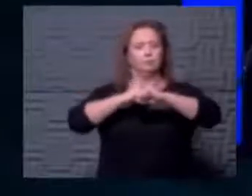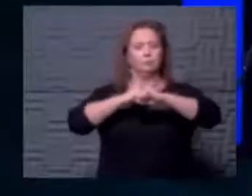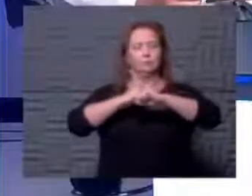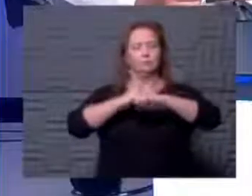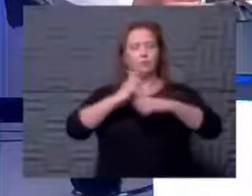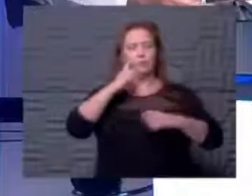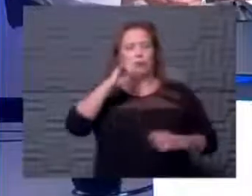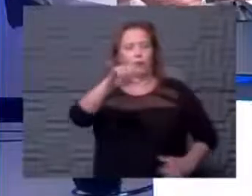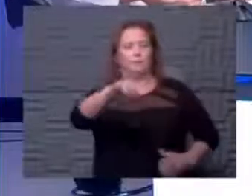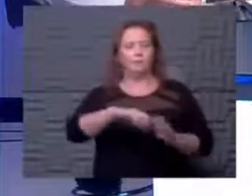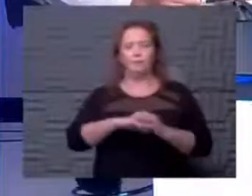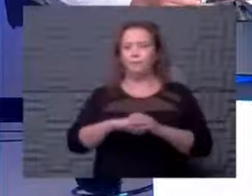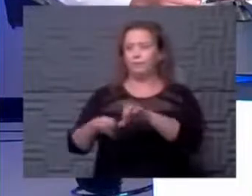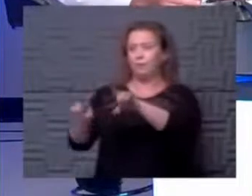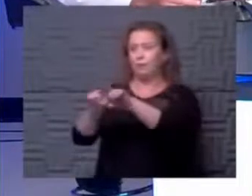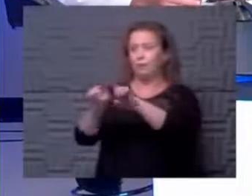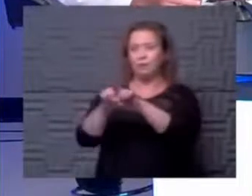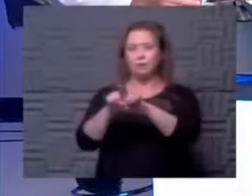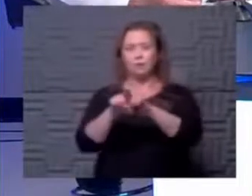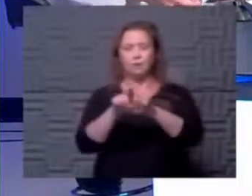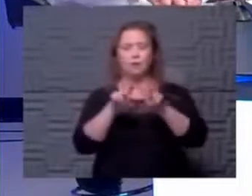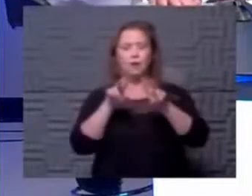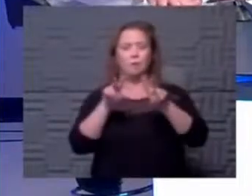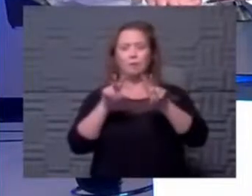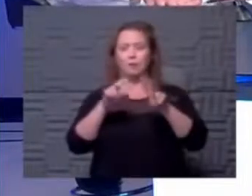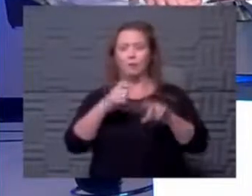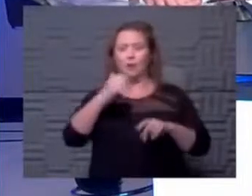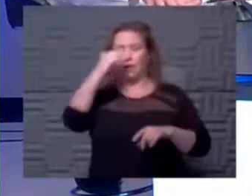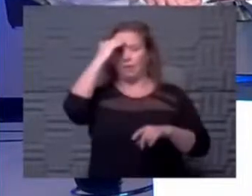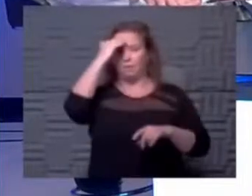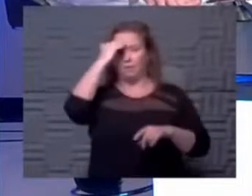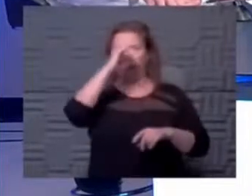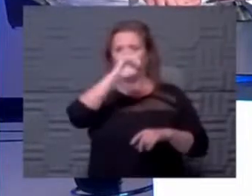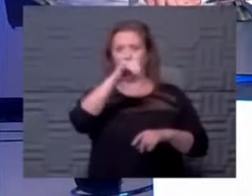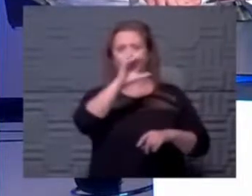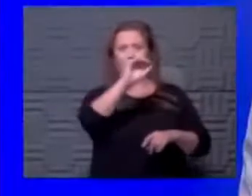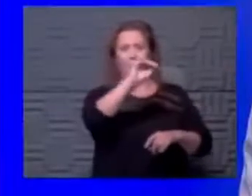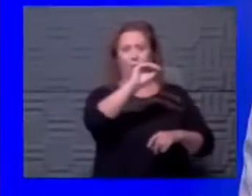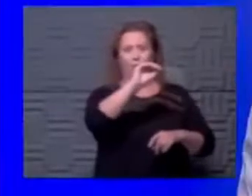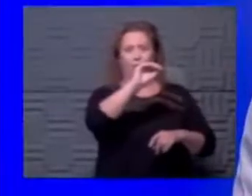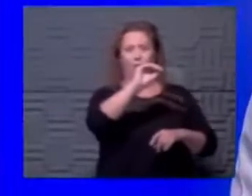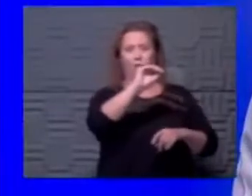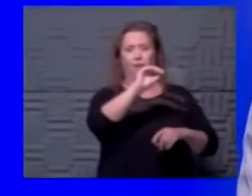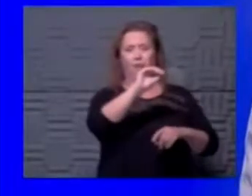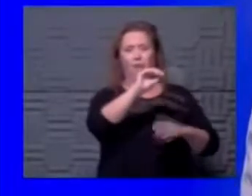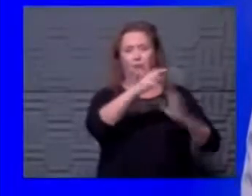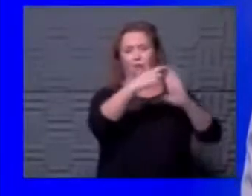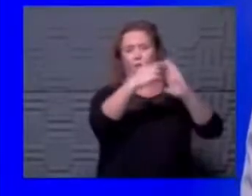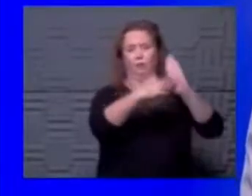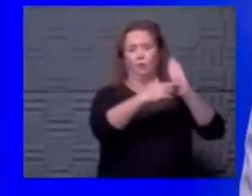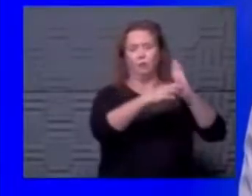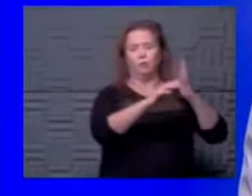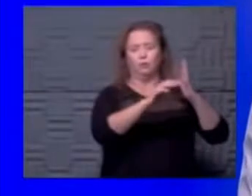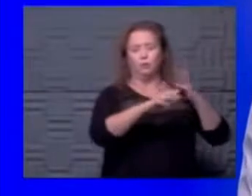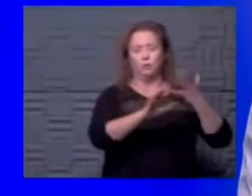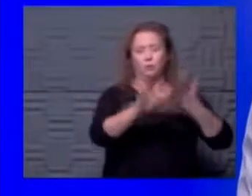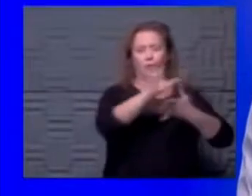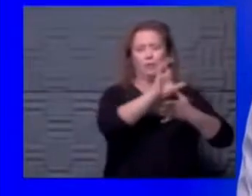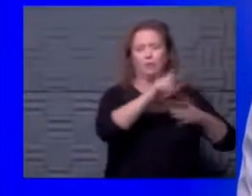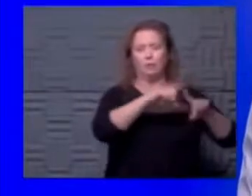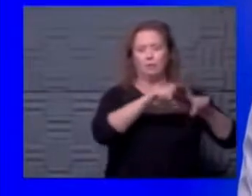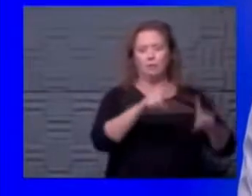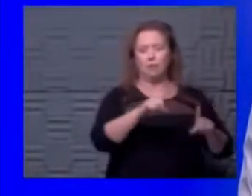and I also have to look into this. I'm only familiar with the Johnson County gating criteria, but I think that